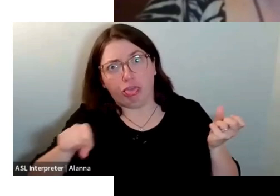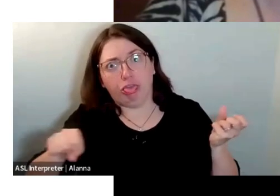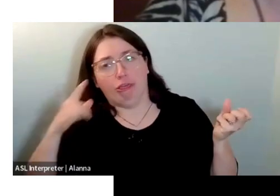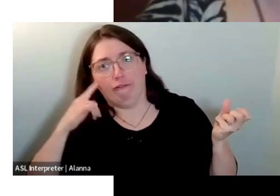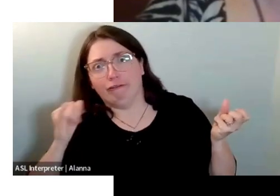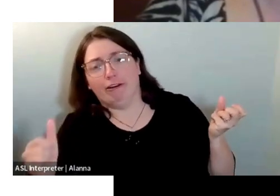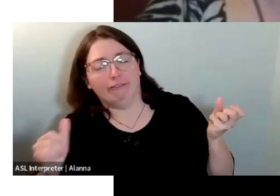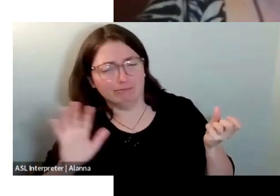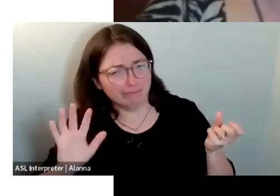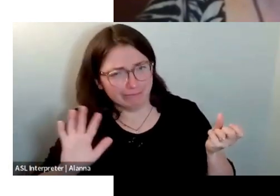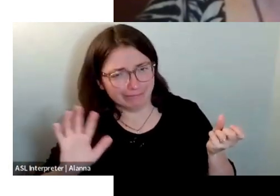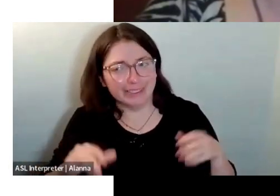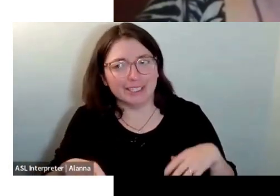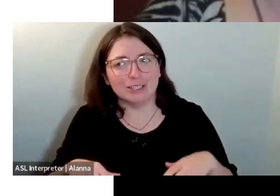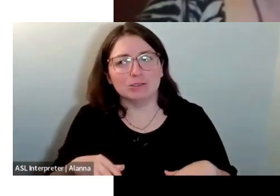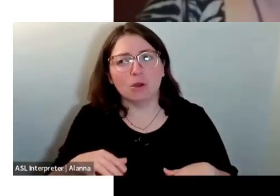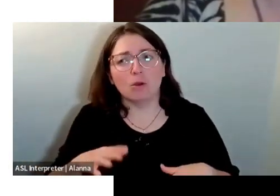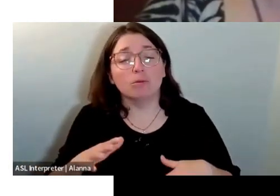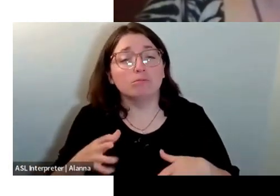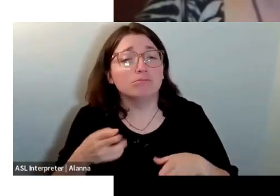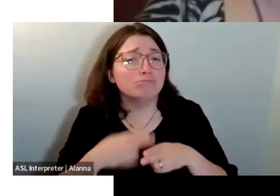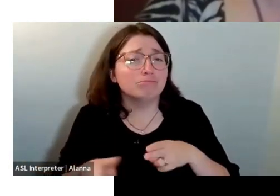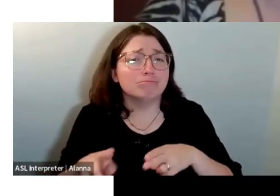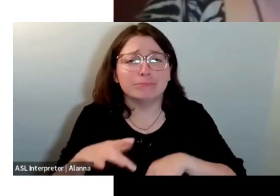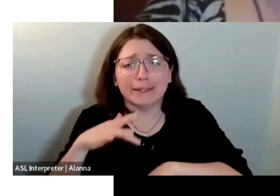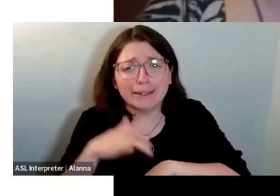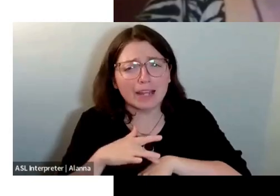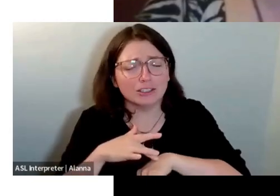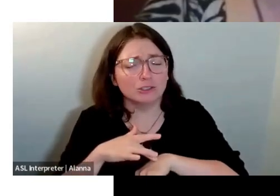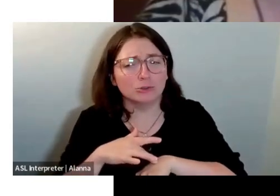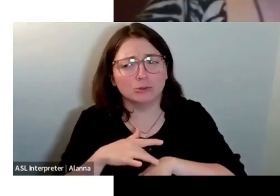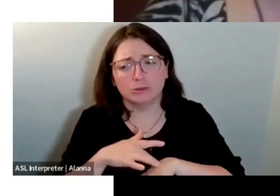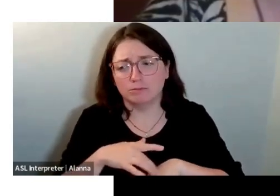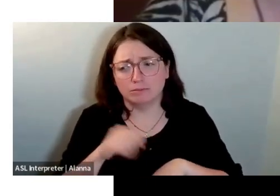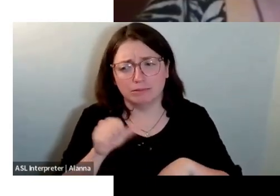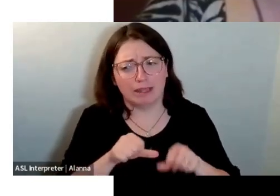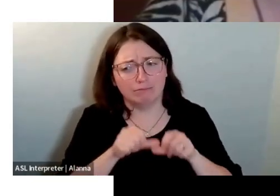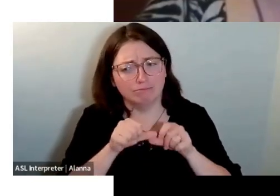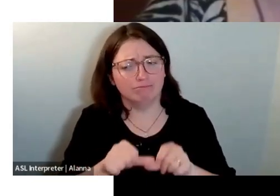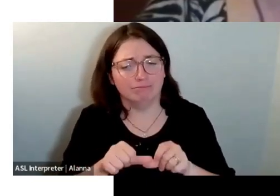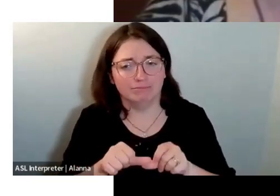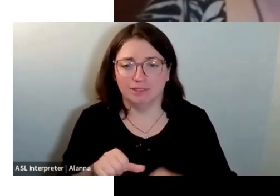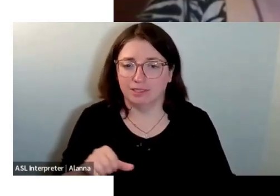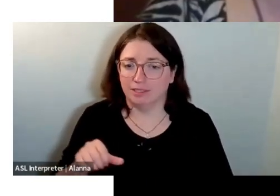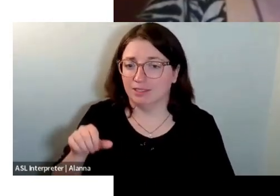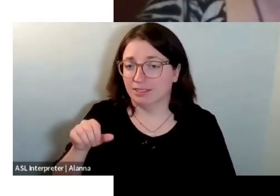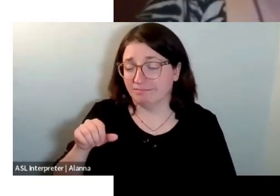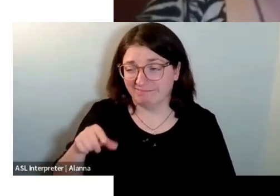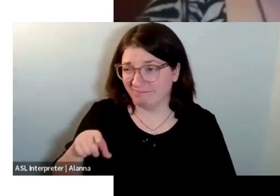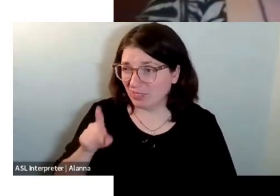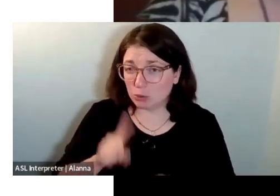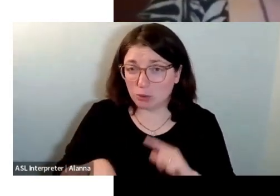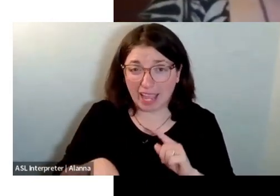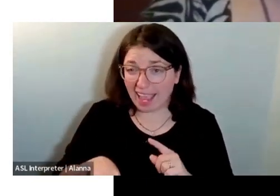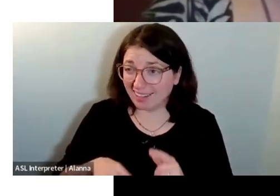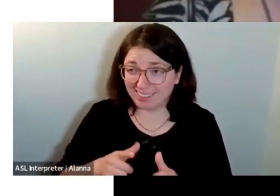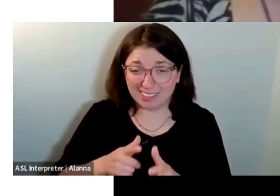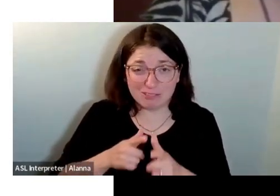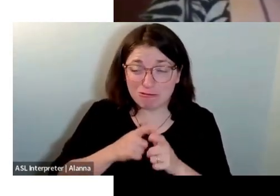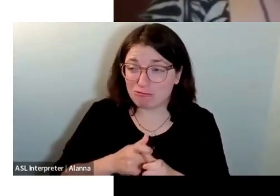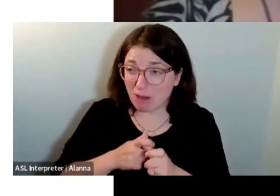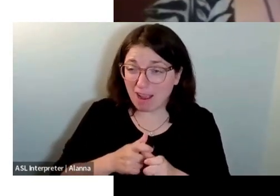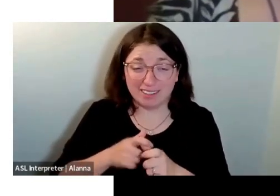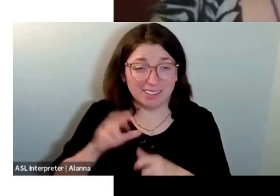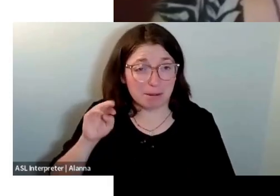touch can go a long way. Yeah, because you can't just jump into a marathon without training. That's right.